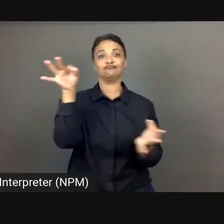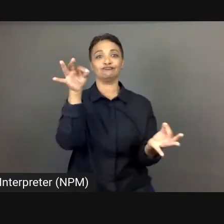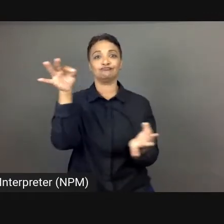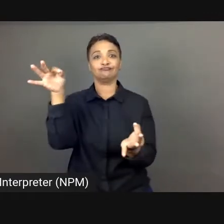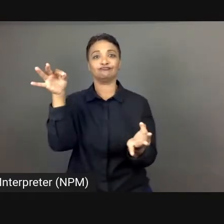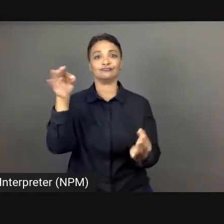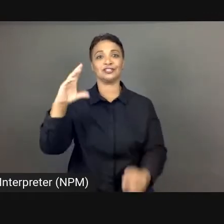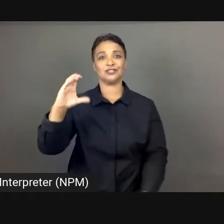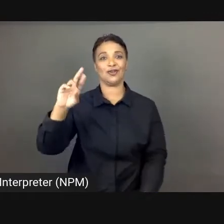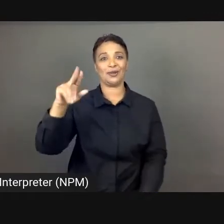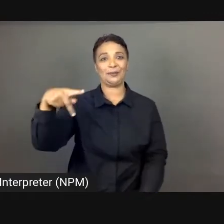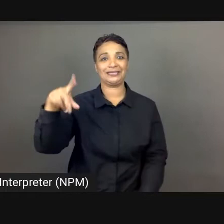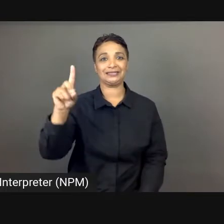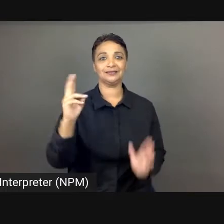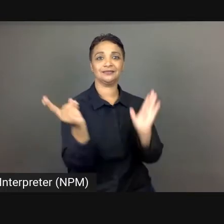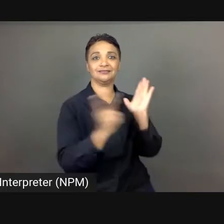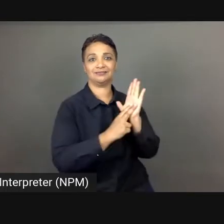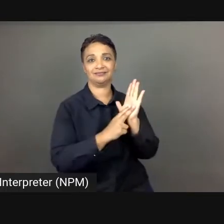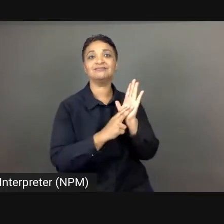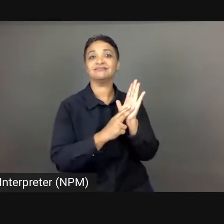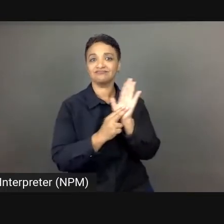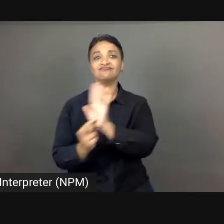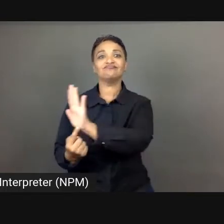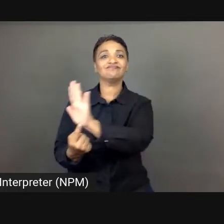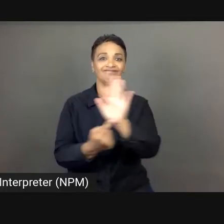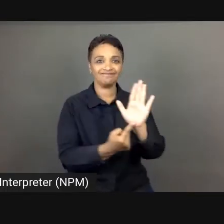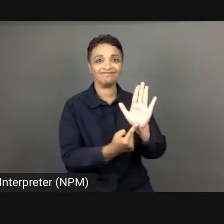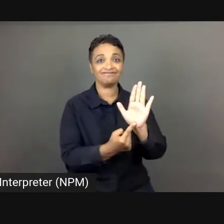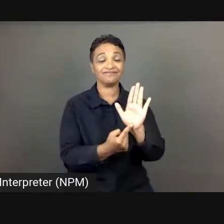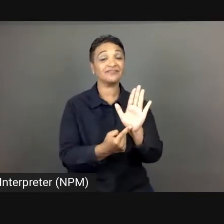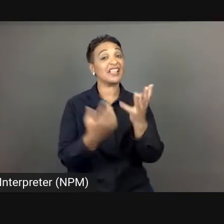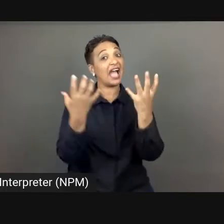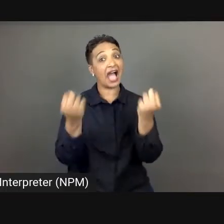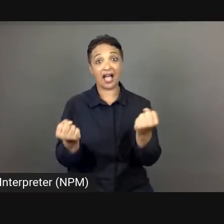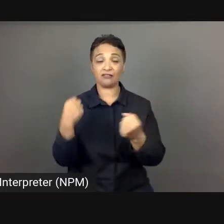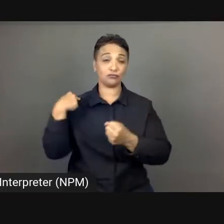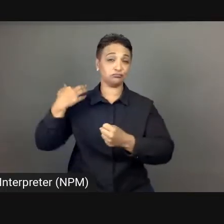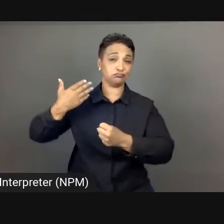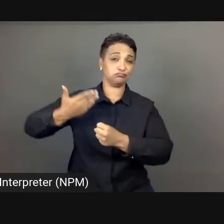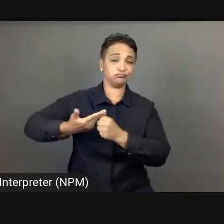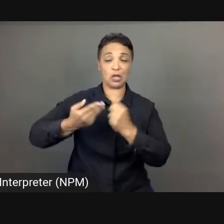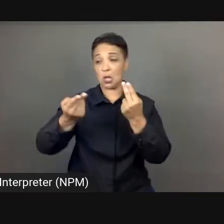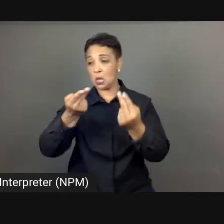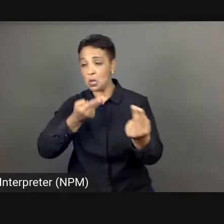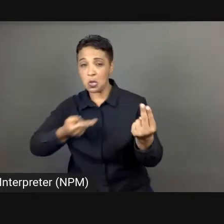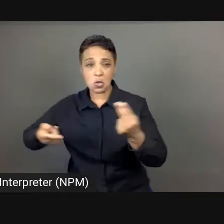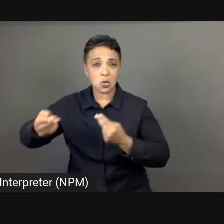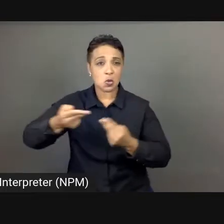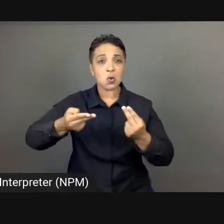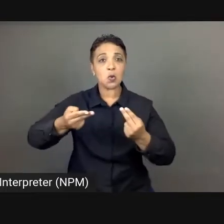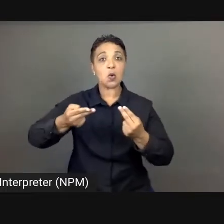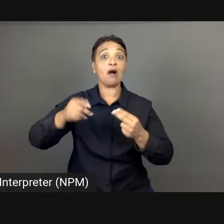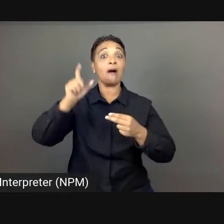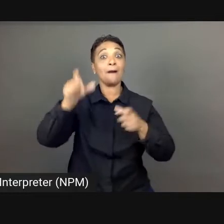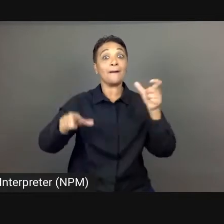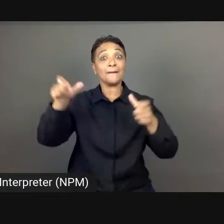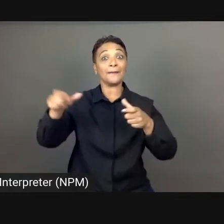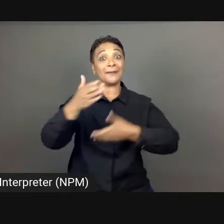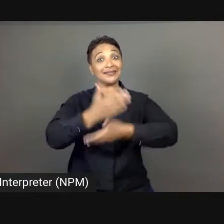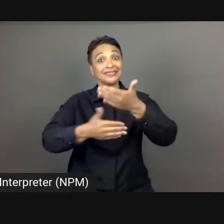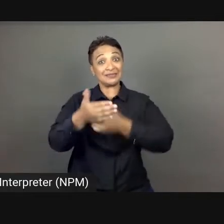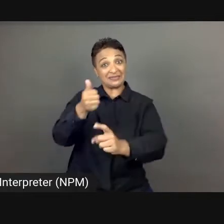of the framework that was negotiated under 2 years and came into being through the leadership of persons with disability